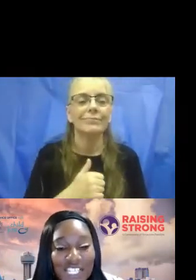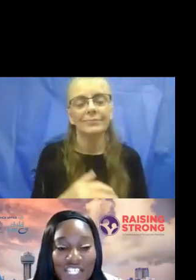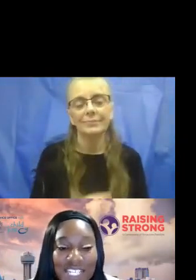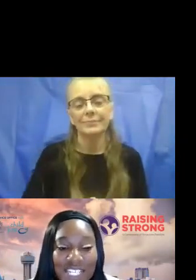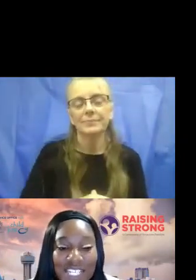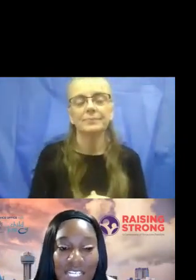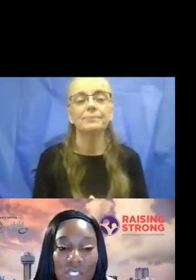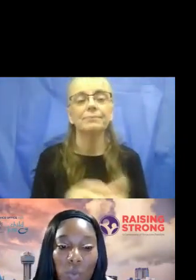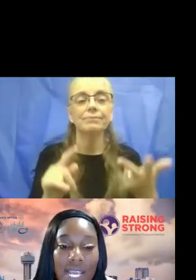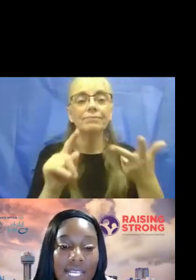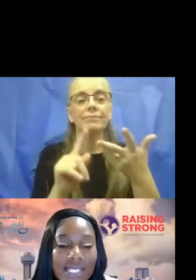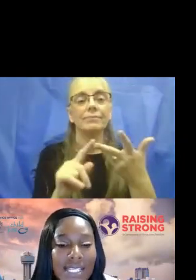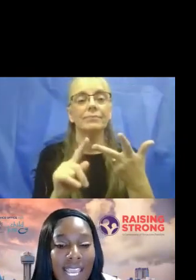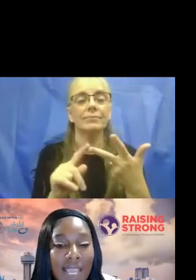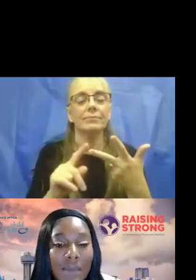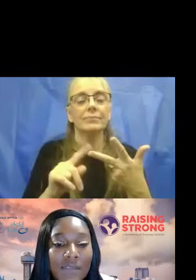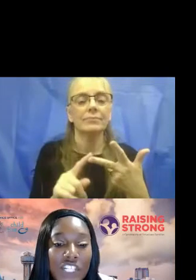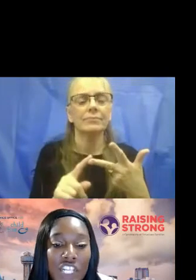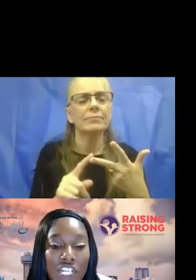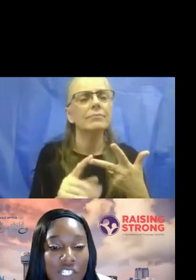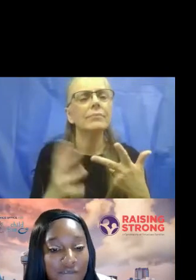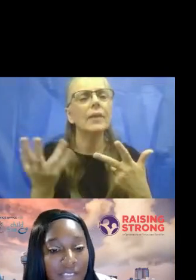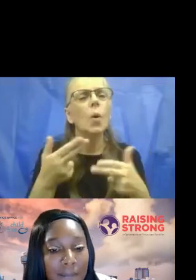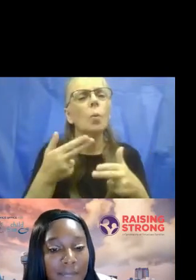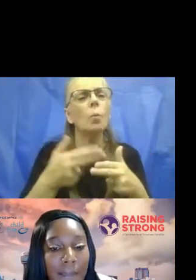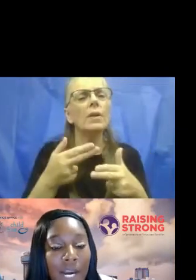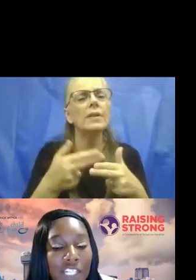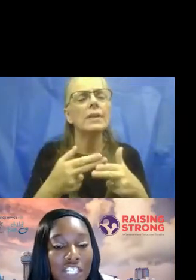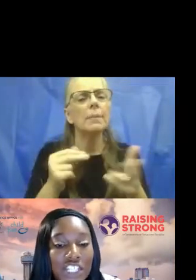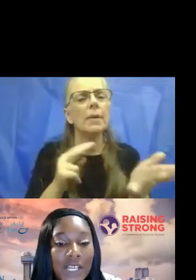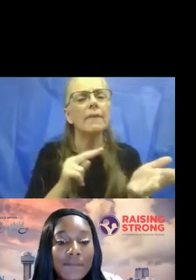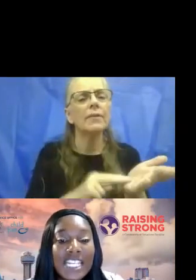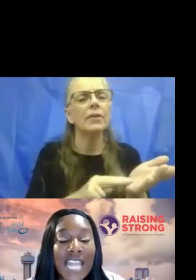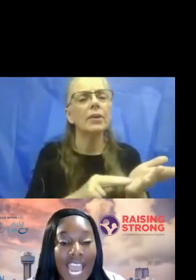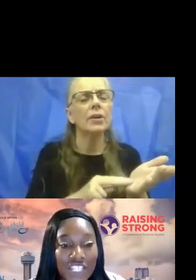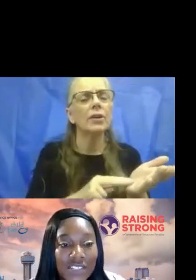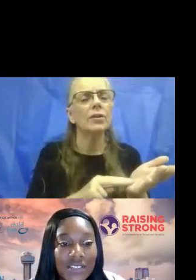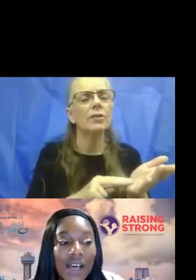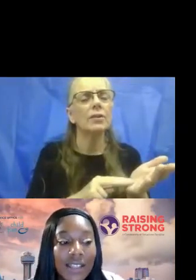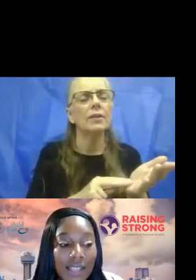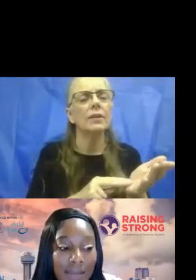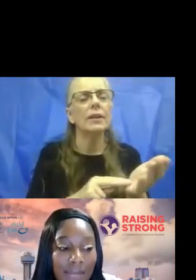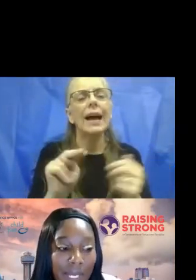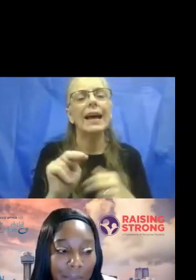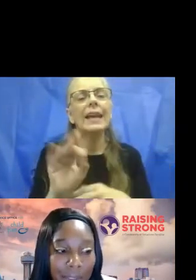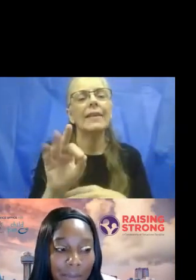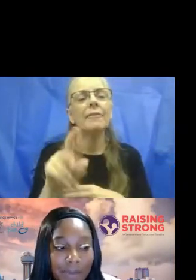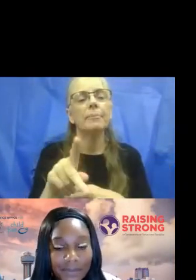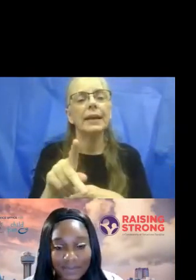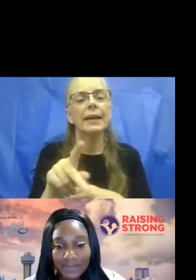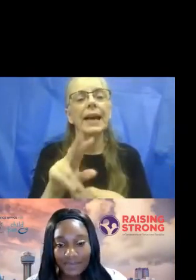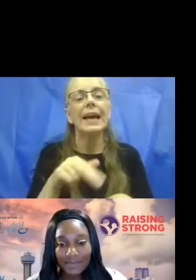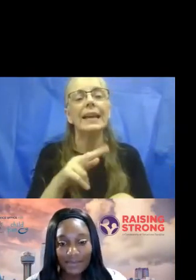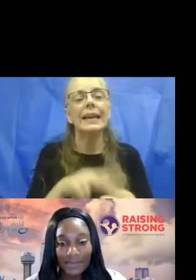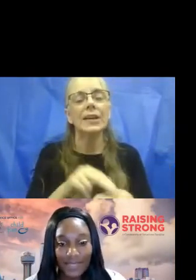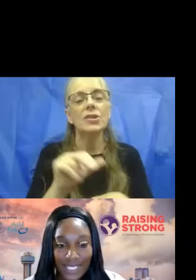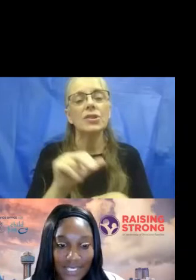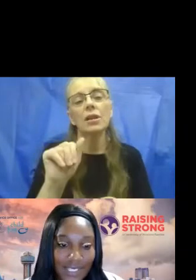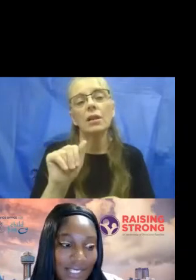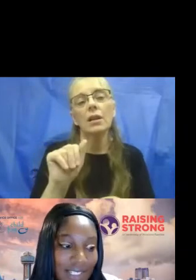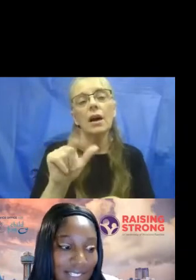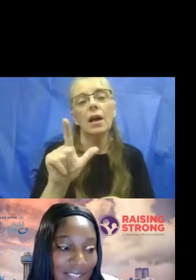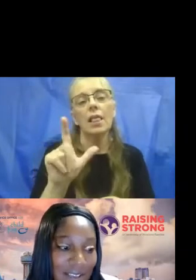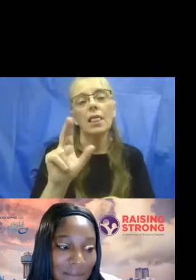third question is, what is the name of the Nurse Family Partnership's National Alumni Group?